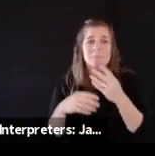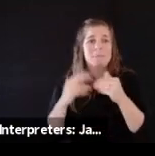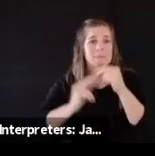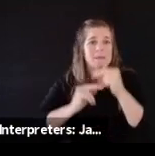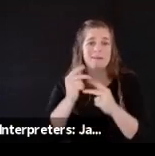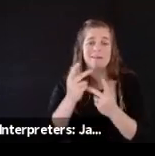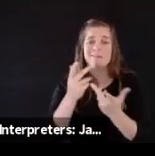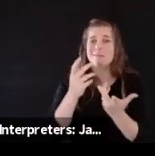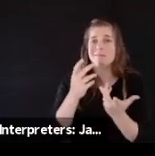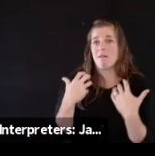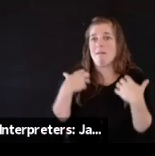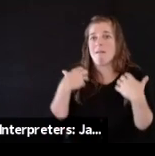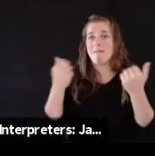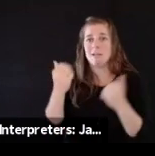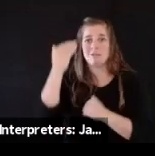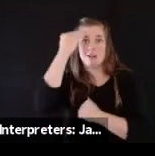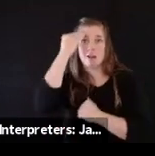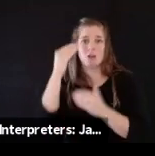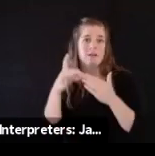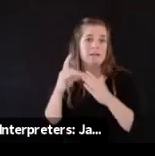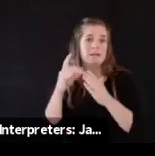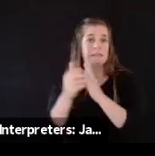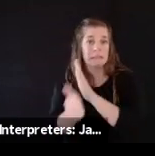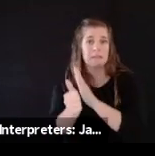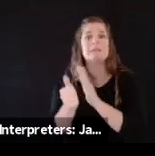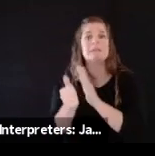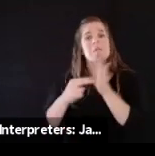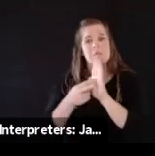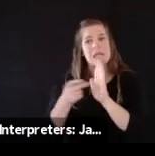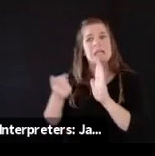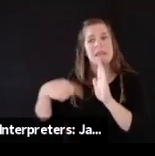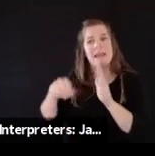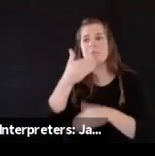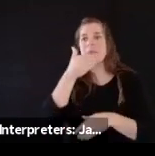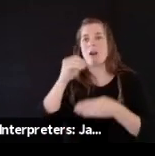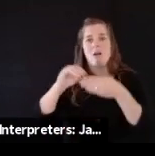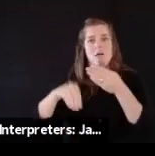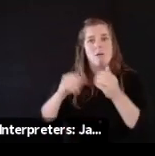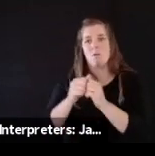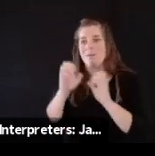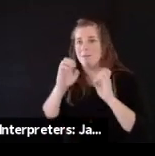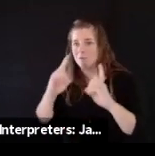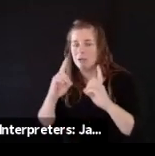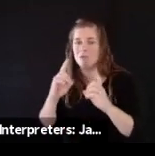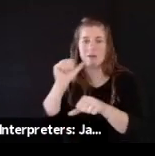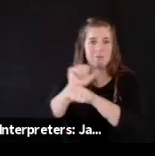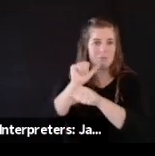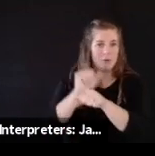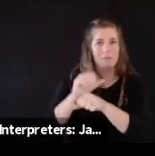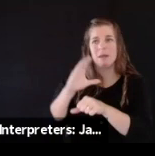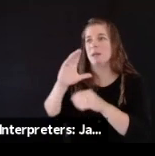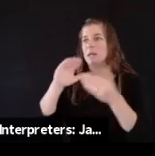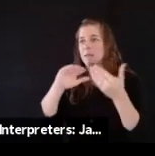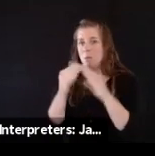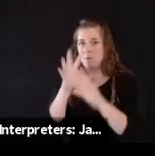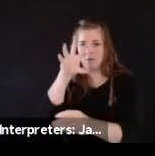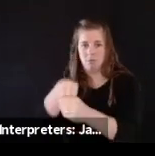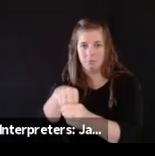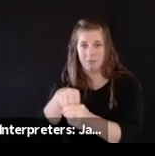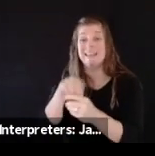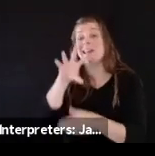skills in young women can lead to a greater outcome in education, employment, and community engagement, including